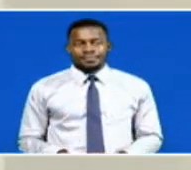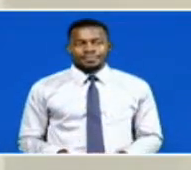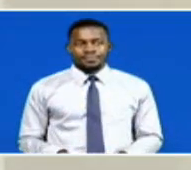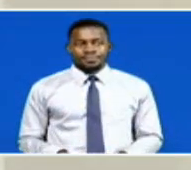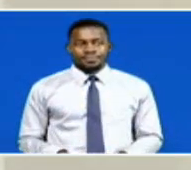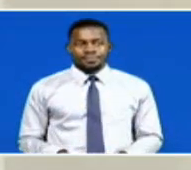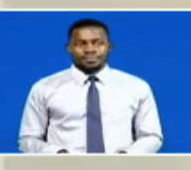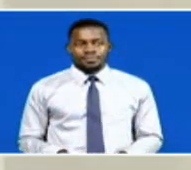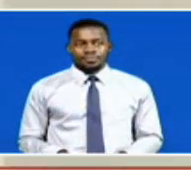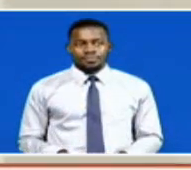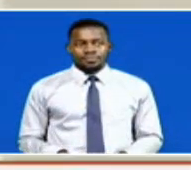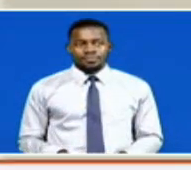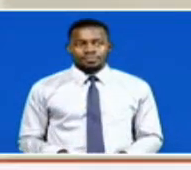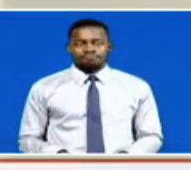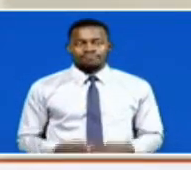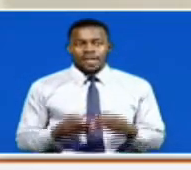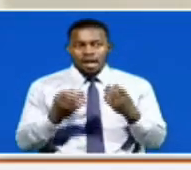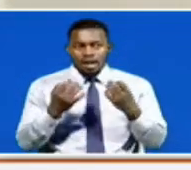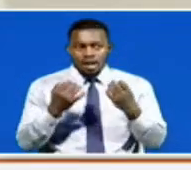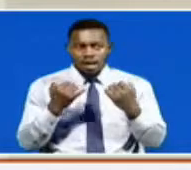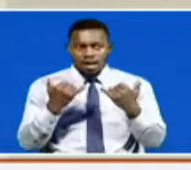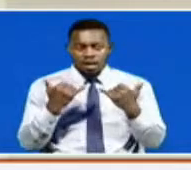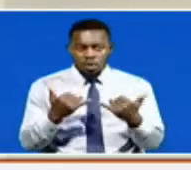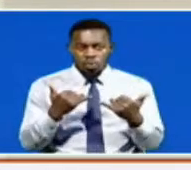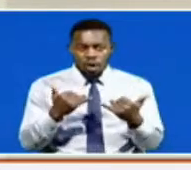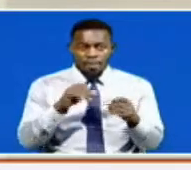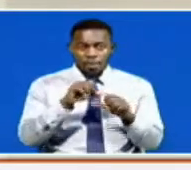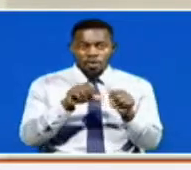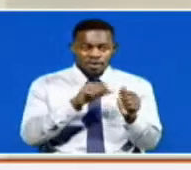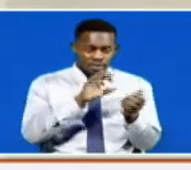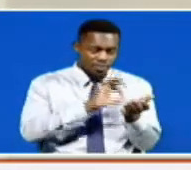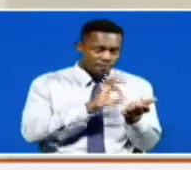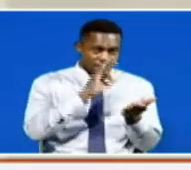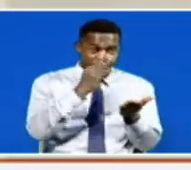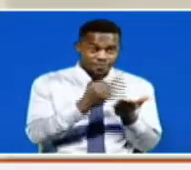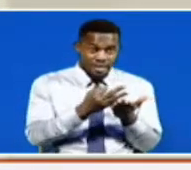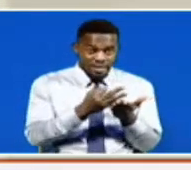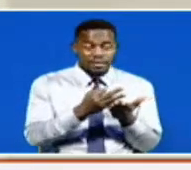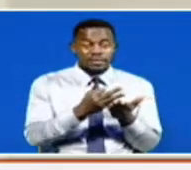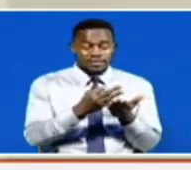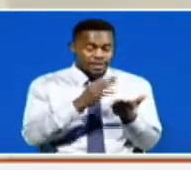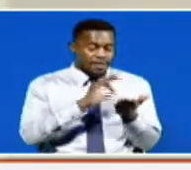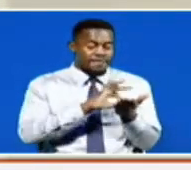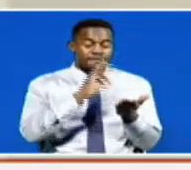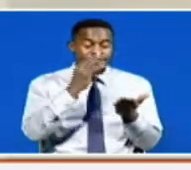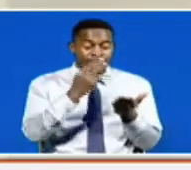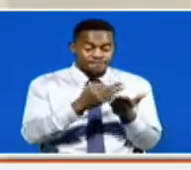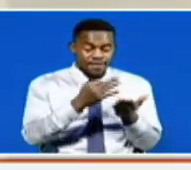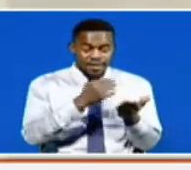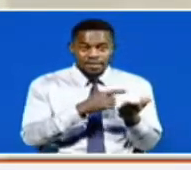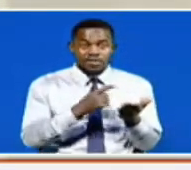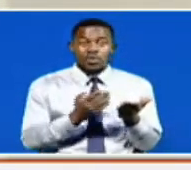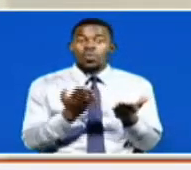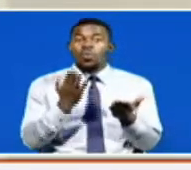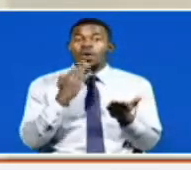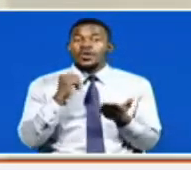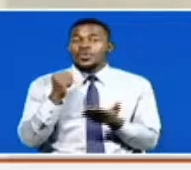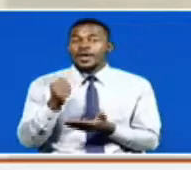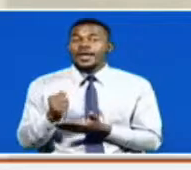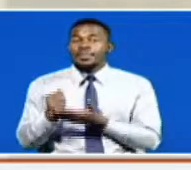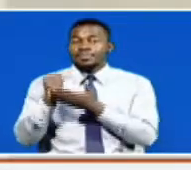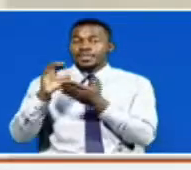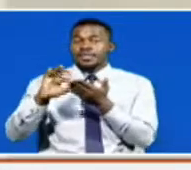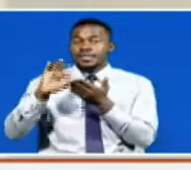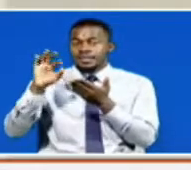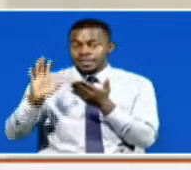this? It's because of the spirit of the fund. It's supposed to be a means of delivery for decent